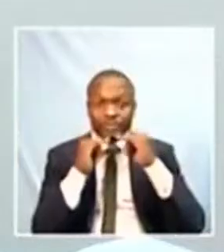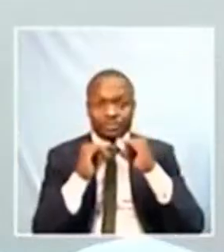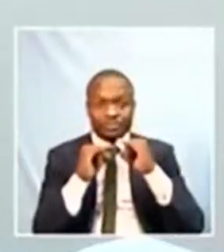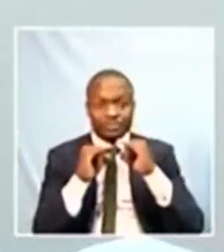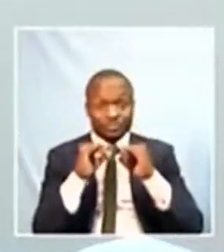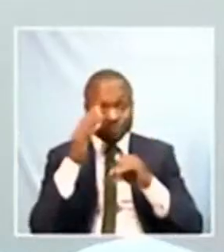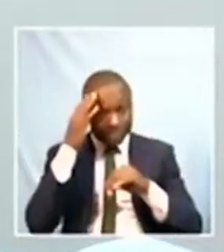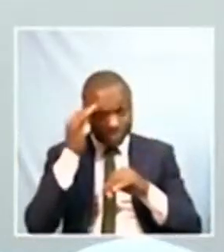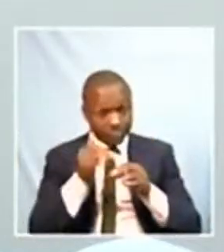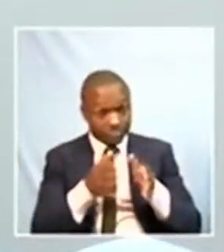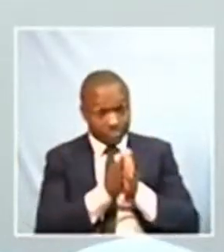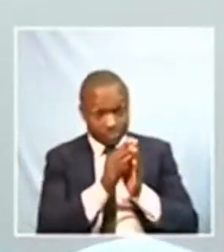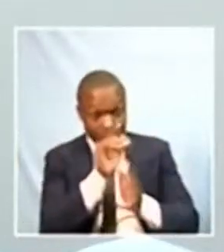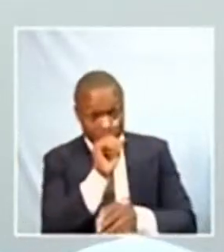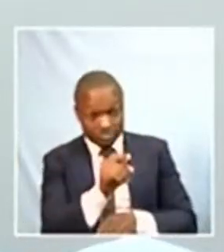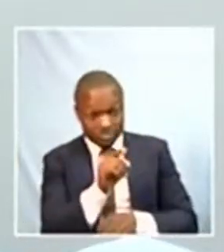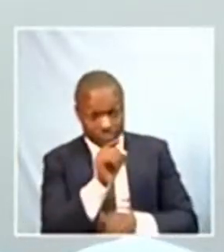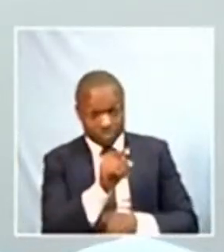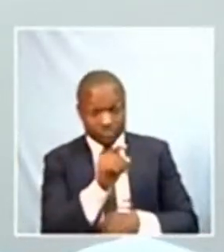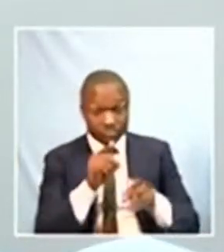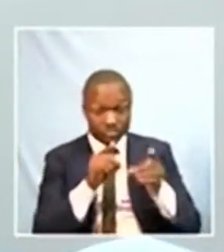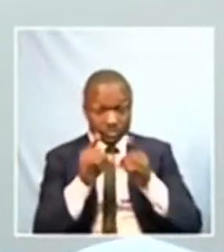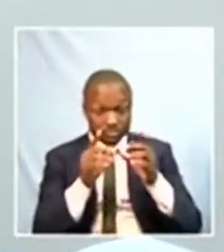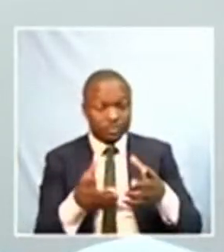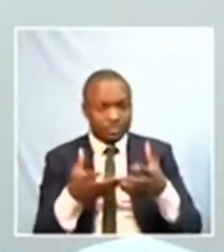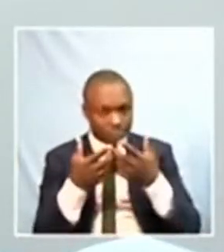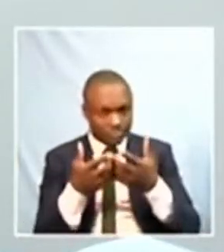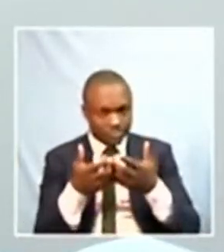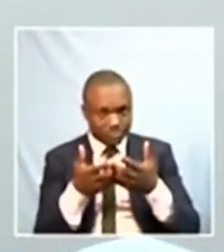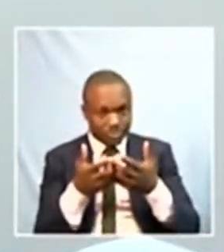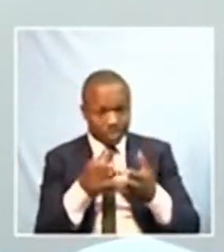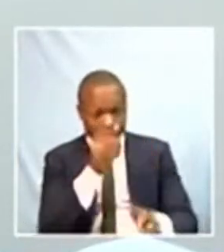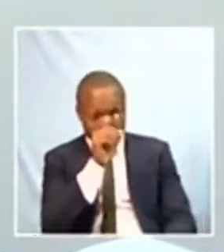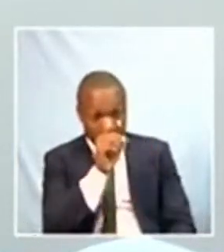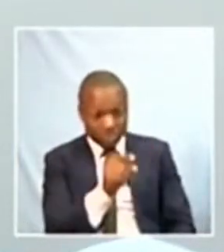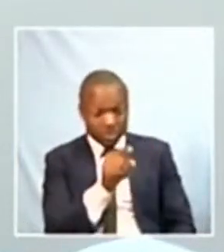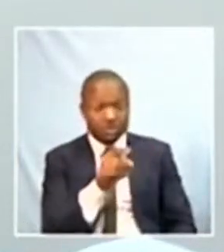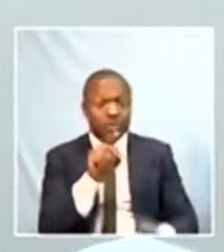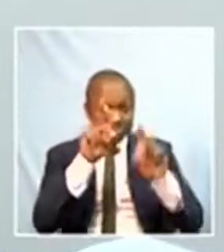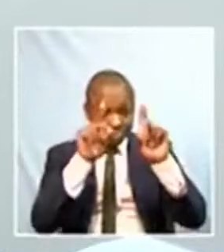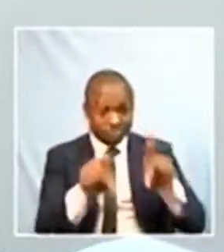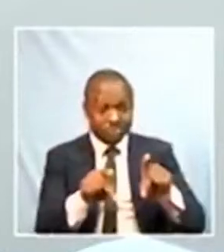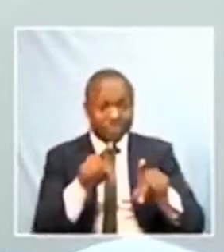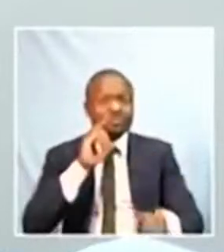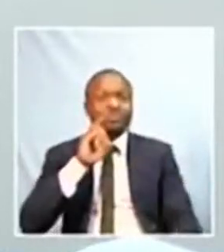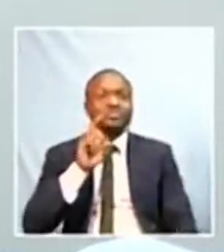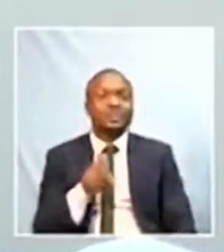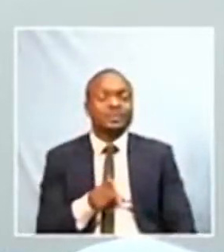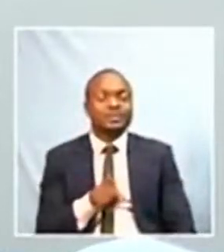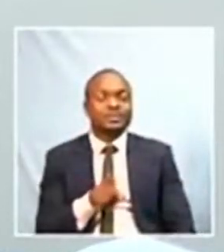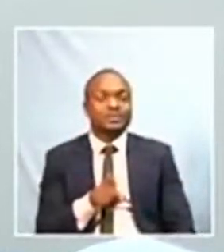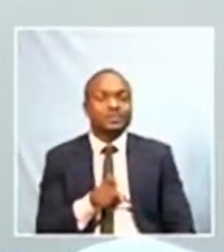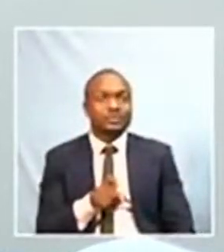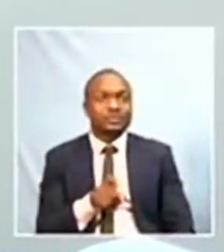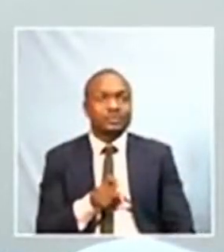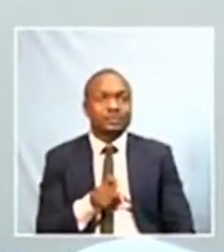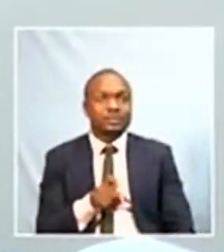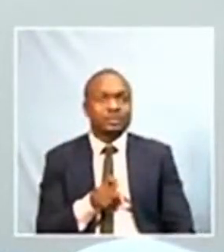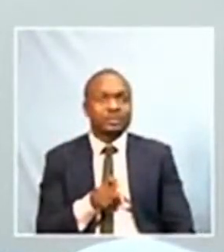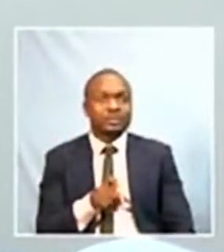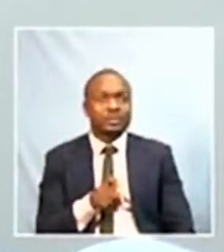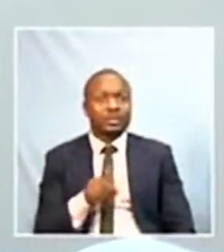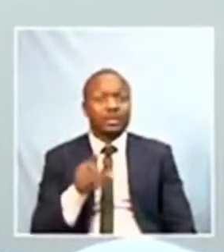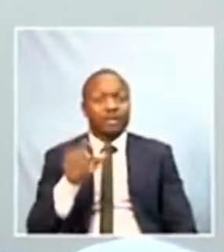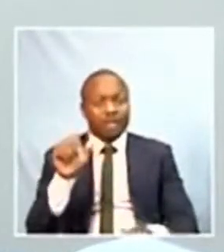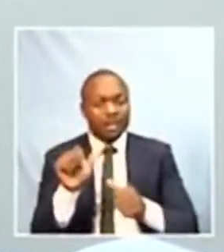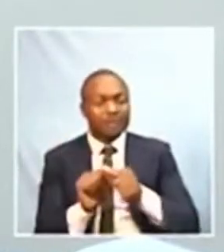Why I asked you, you as Director Engineering, you are the person who is supposed to